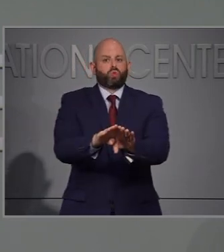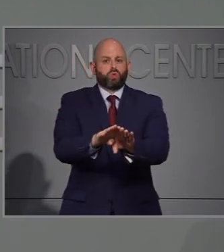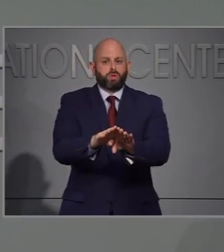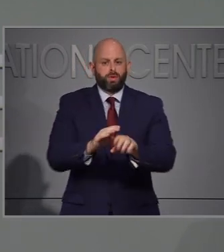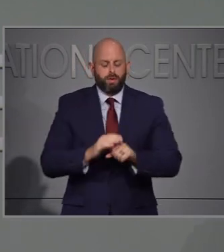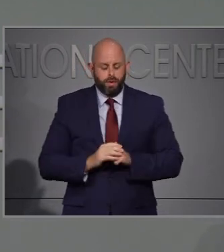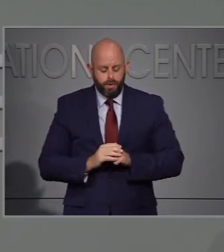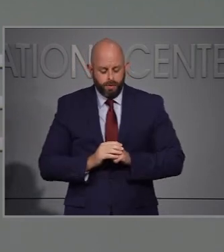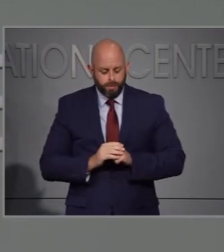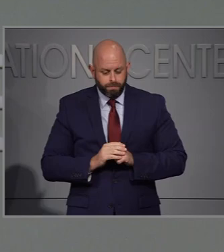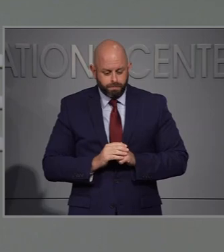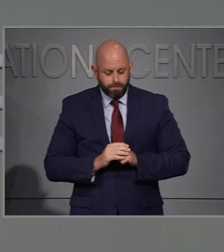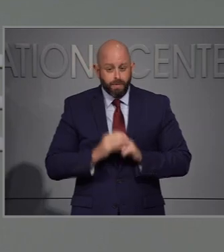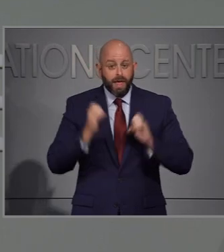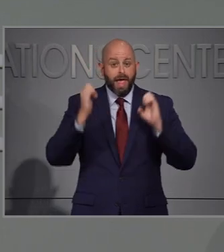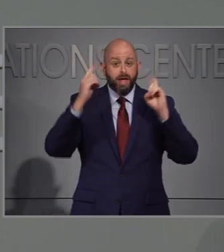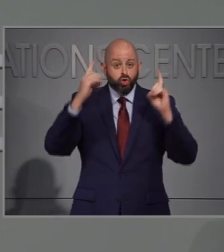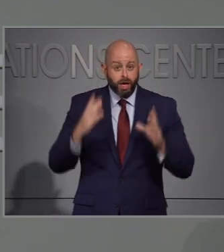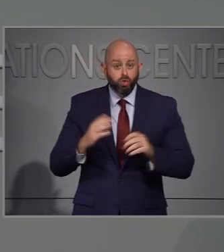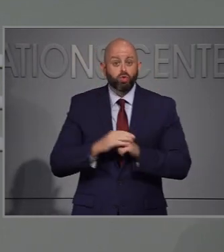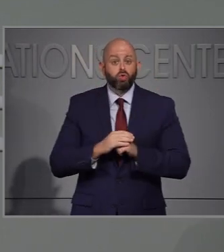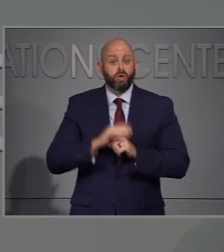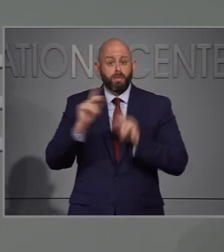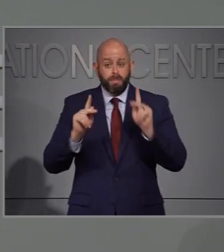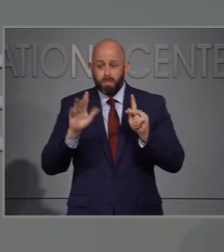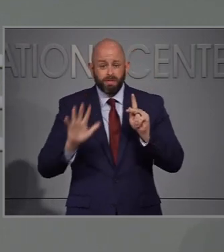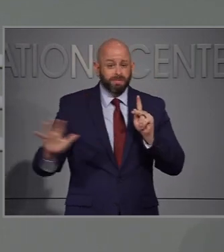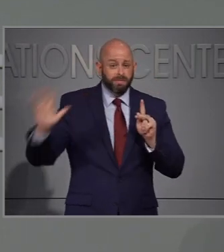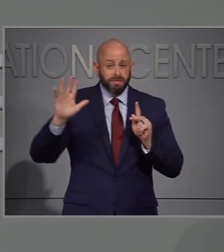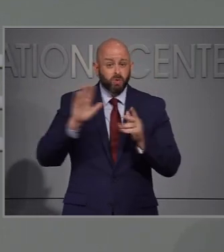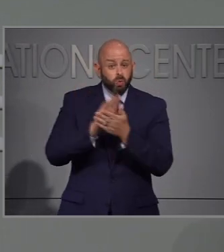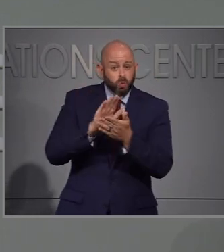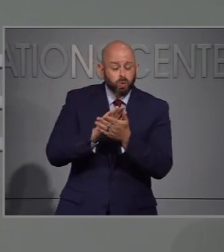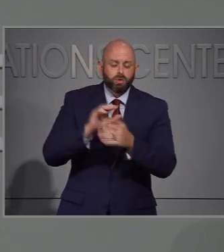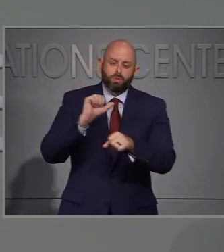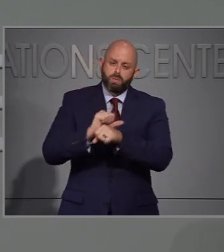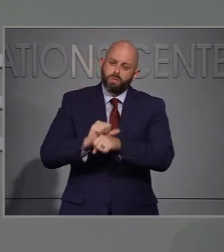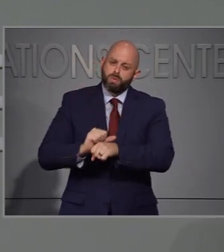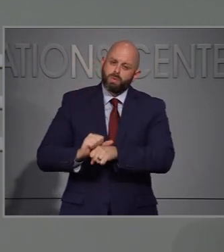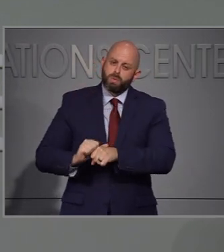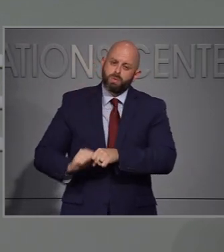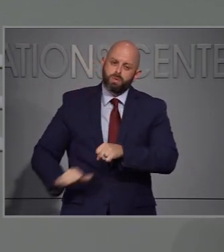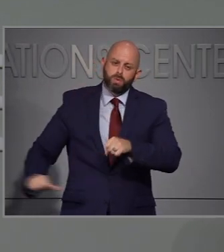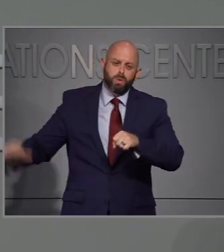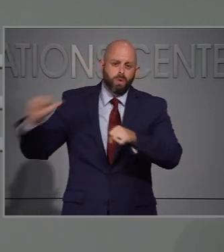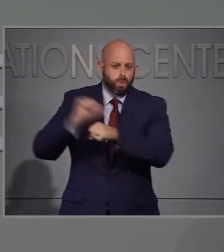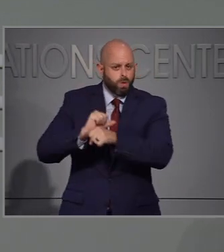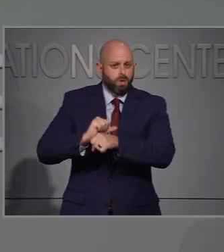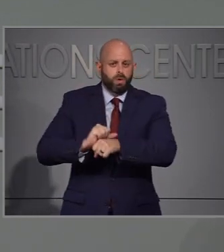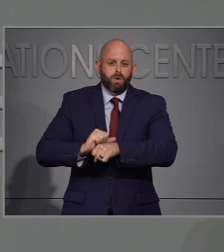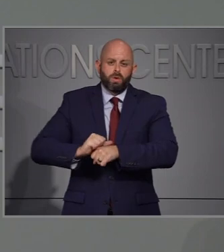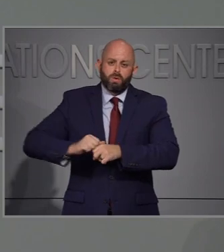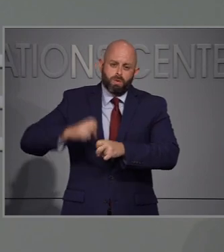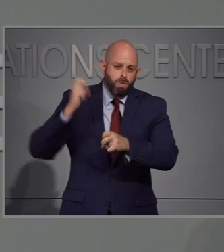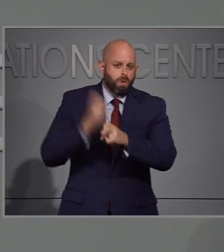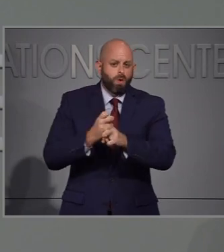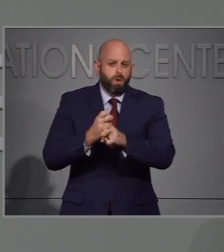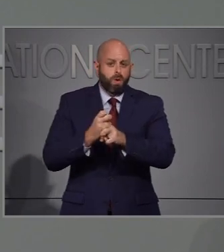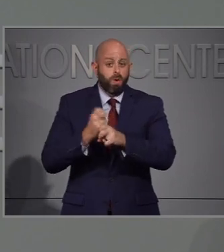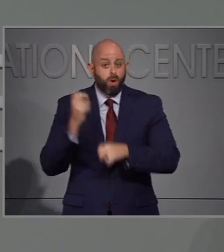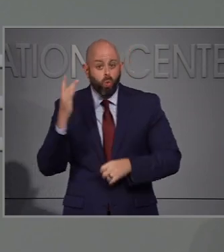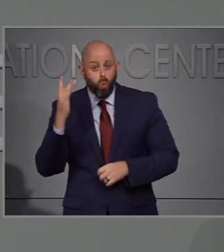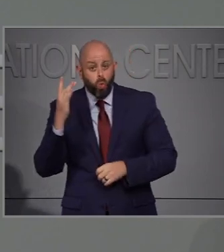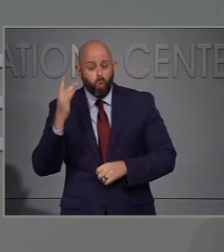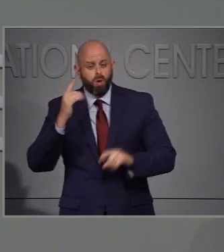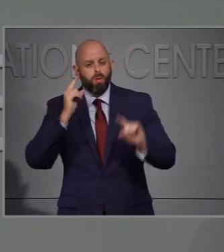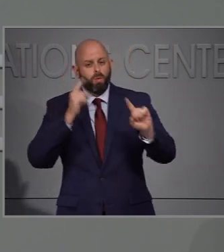state have worked tirelessly, night and day, in pursuit of one objective: to